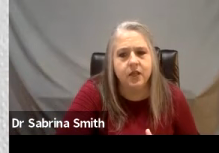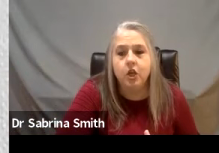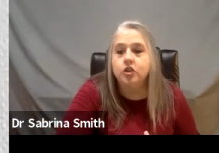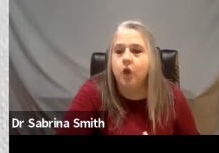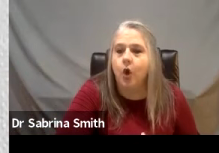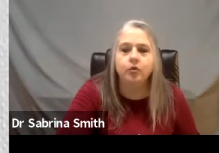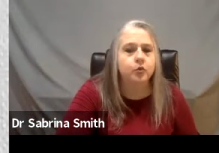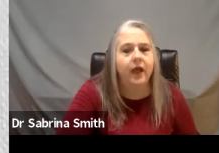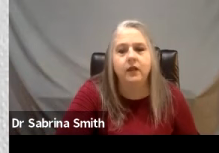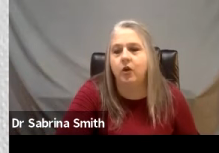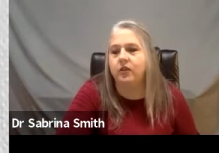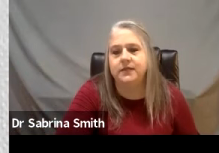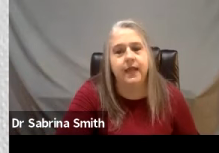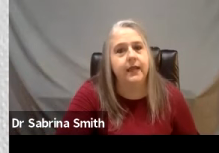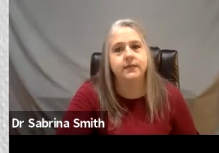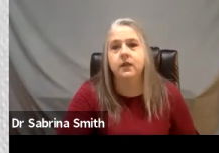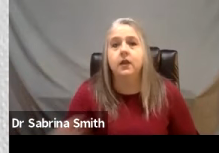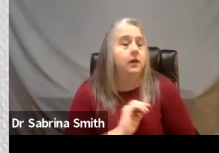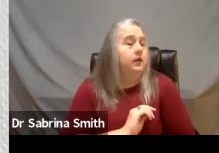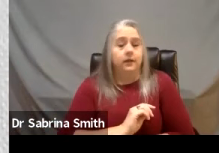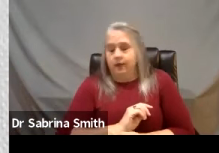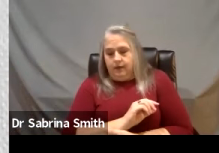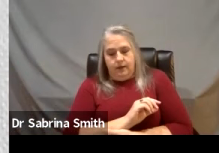Yes, don't dwell on the mistakes.